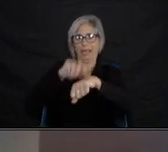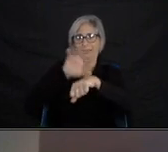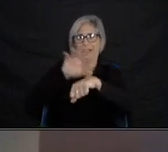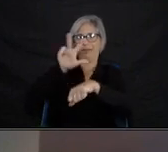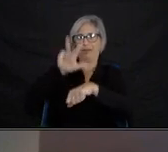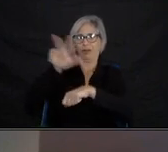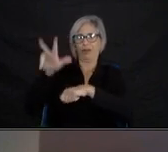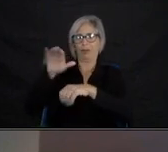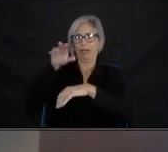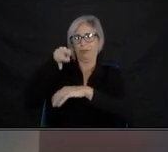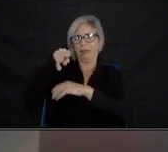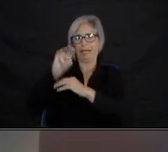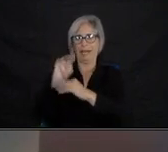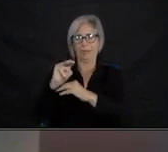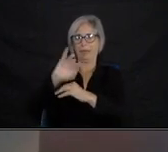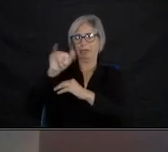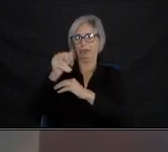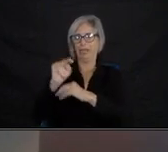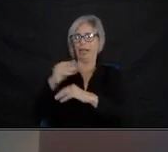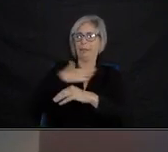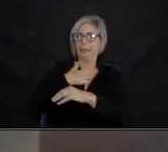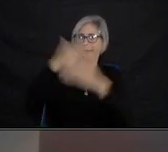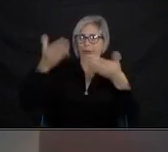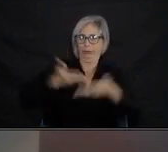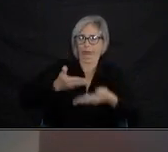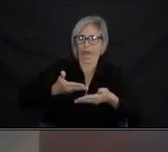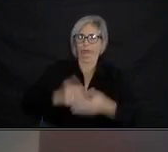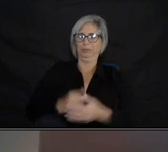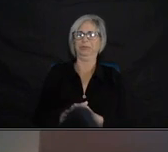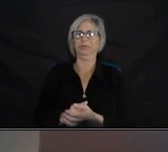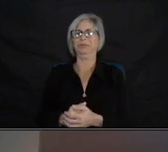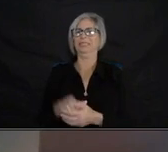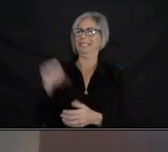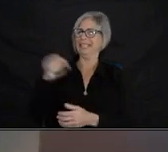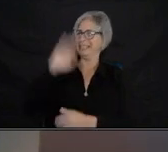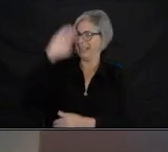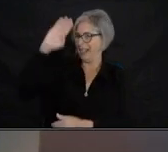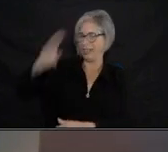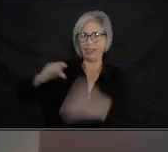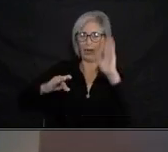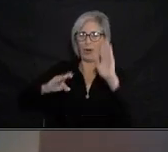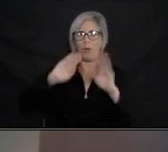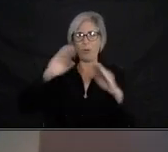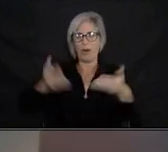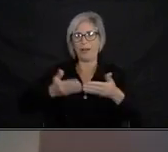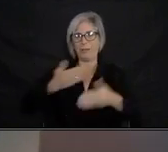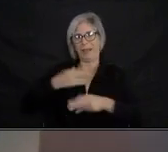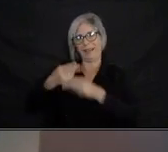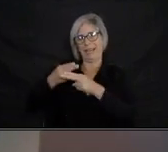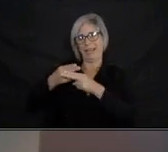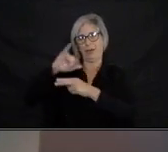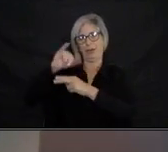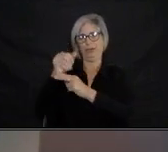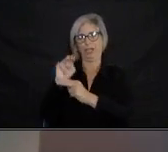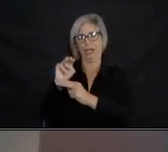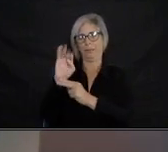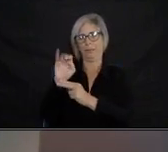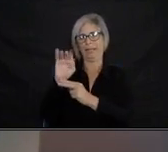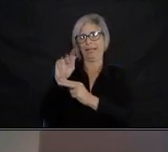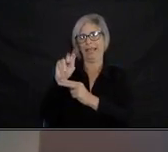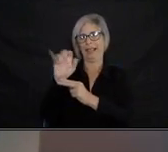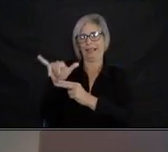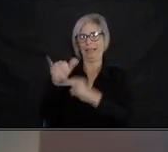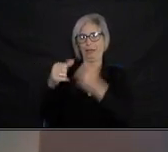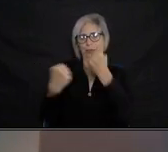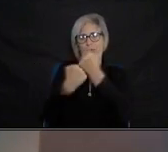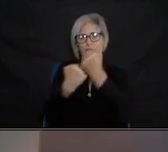5:33 p.m. John, would you please provide us with an introduction? Yes, hello and welcome. My name is John McNally, and I'll be providing assistance to the mayor